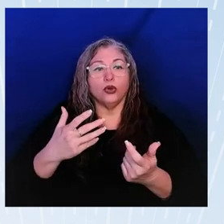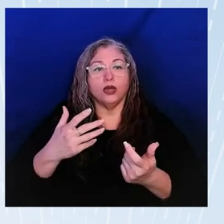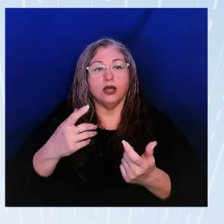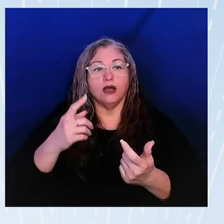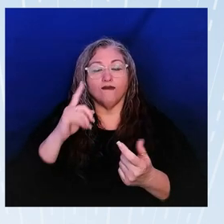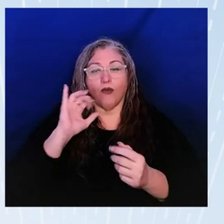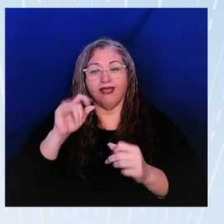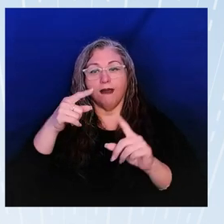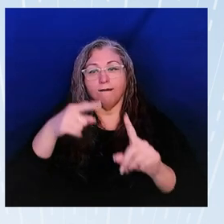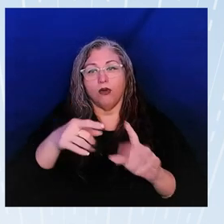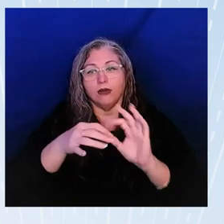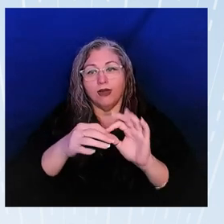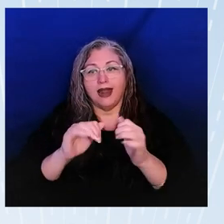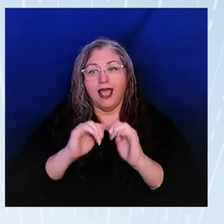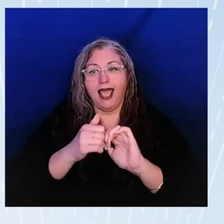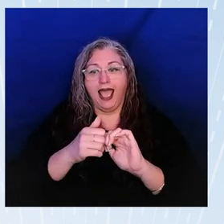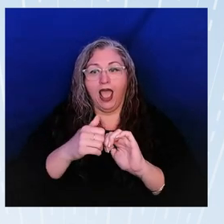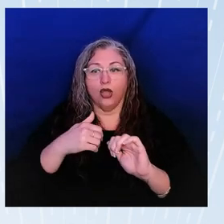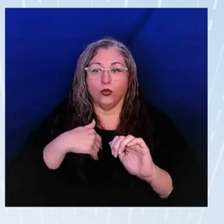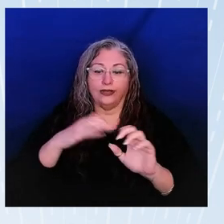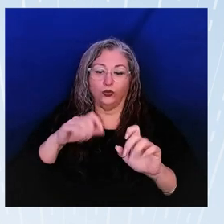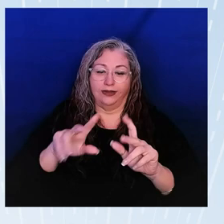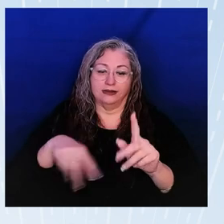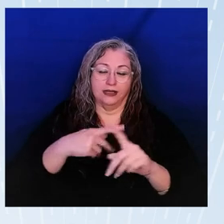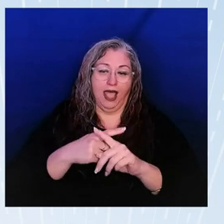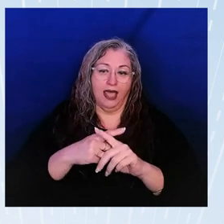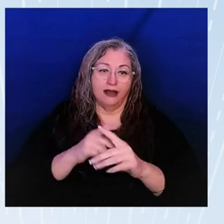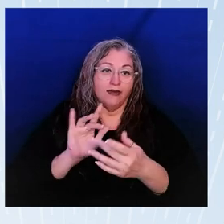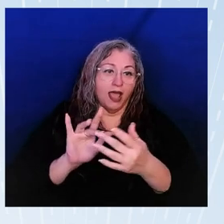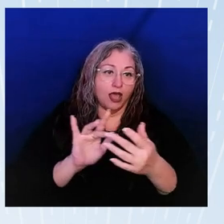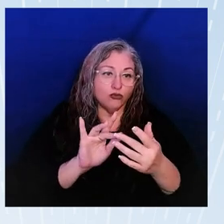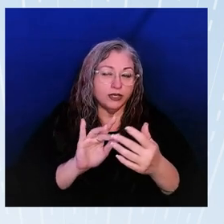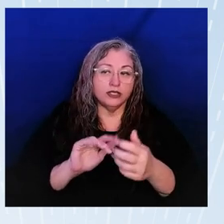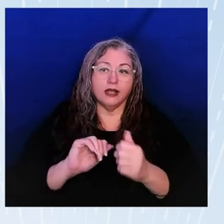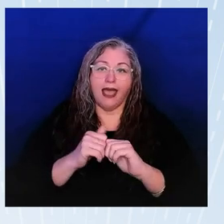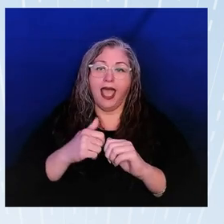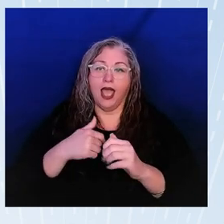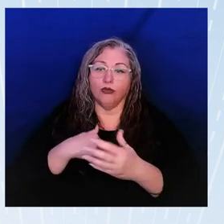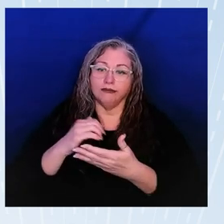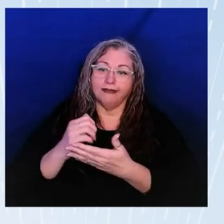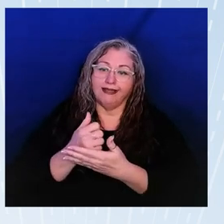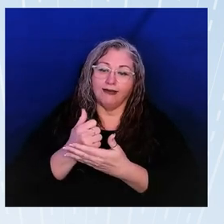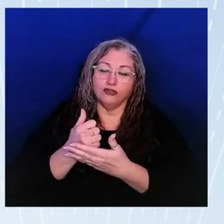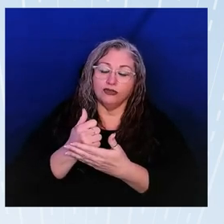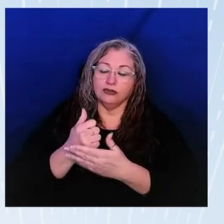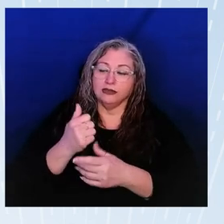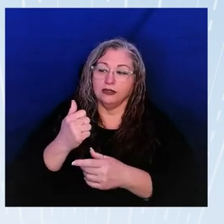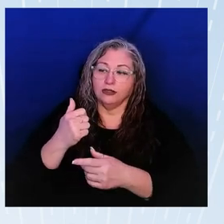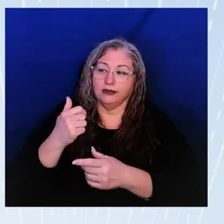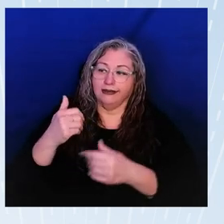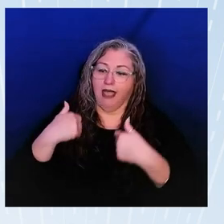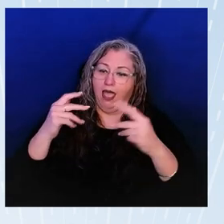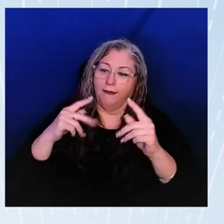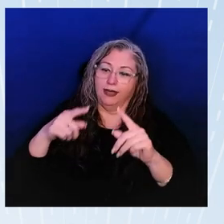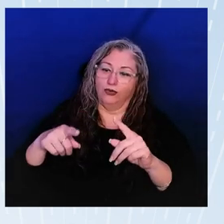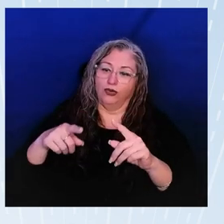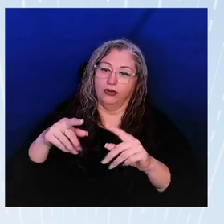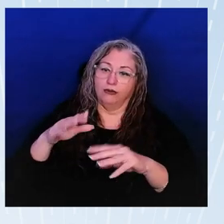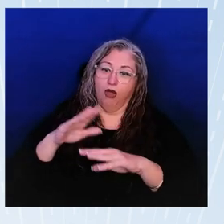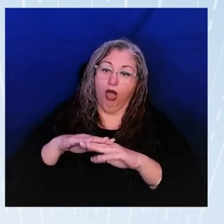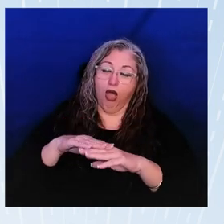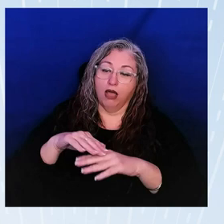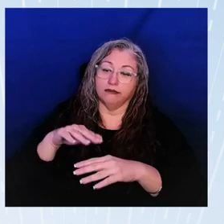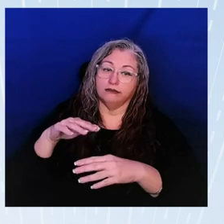about how we do this outreach, how we're leveraging the fact that young people are on social